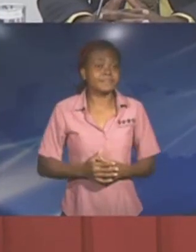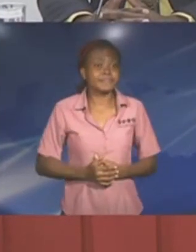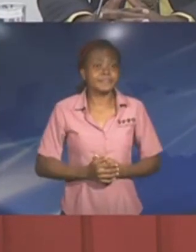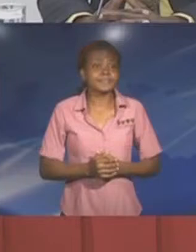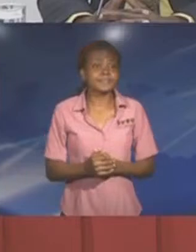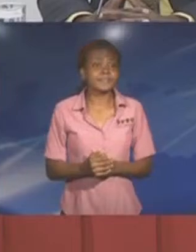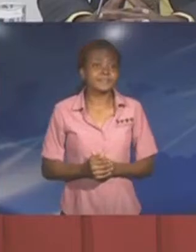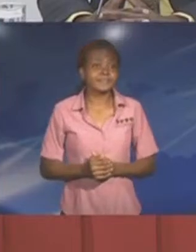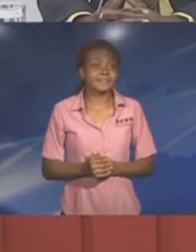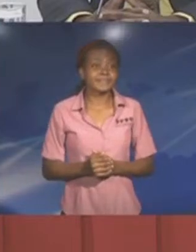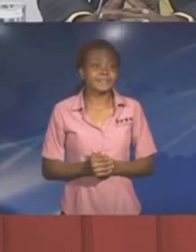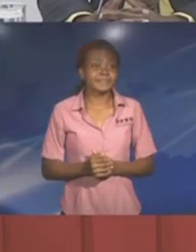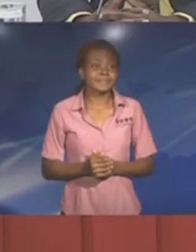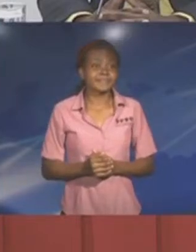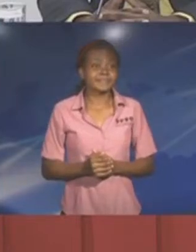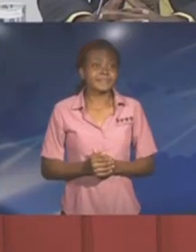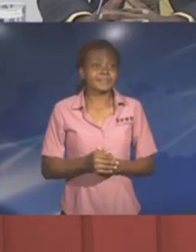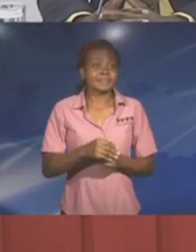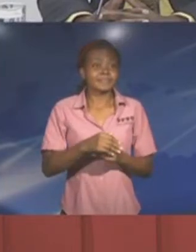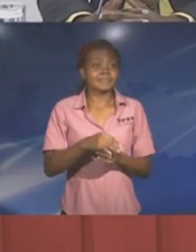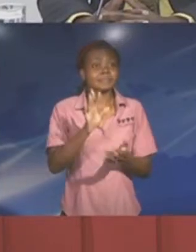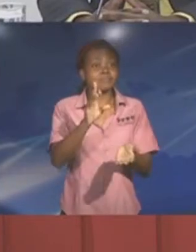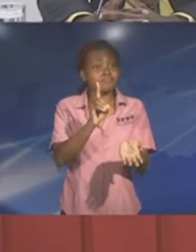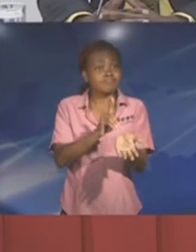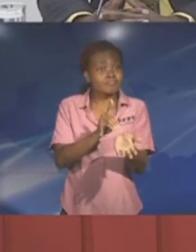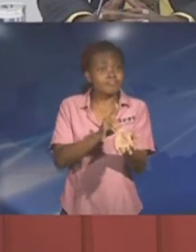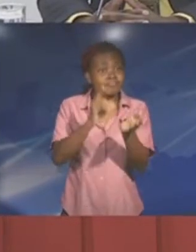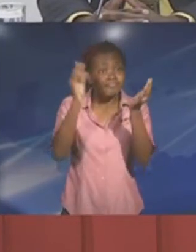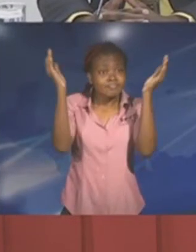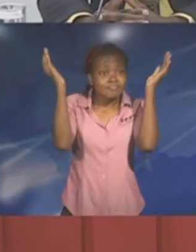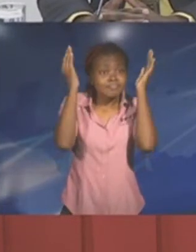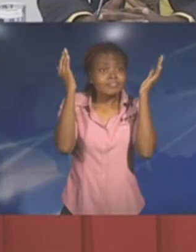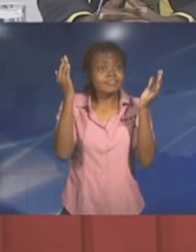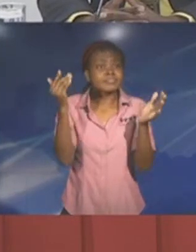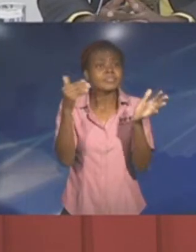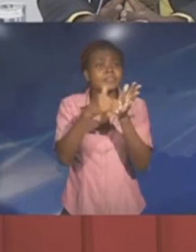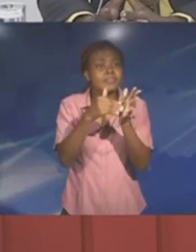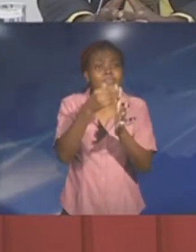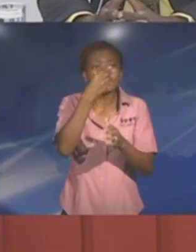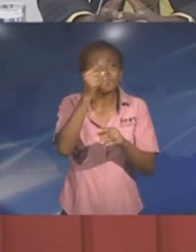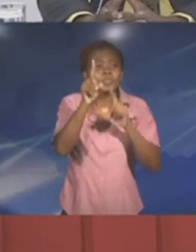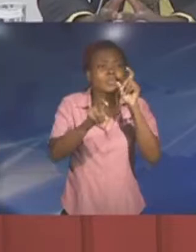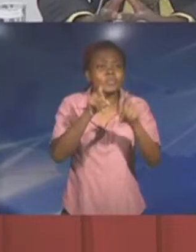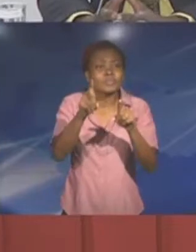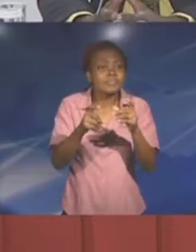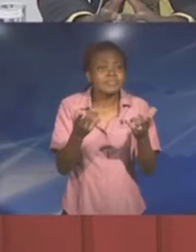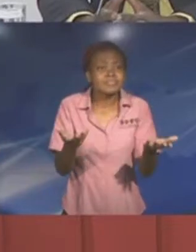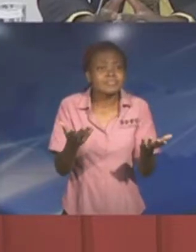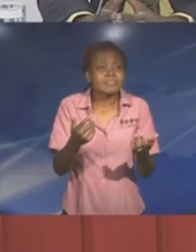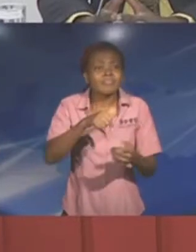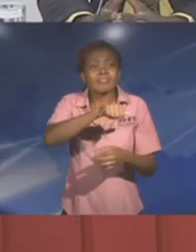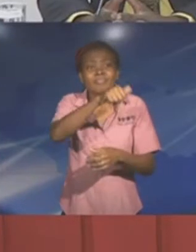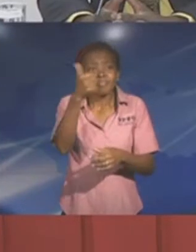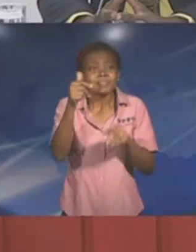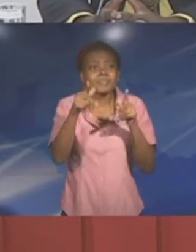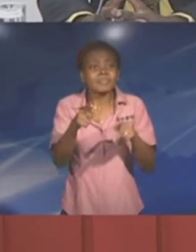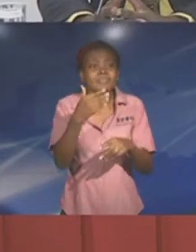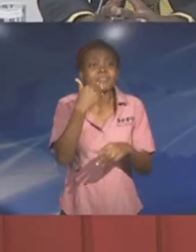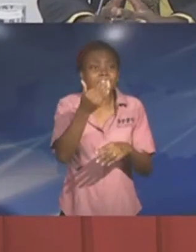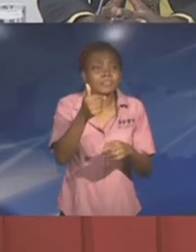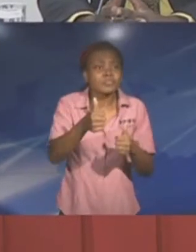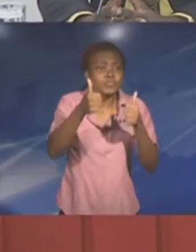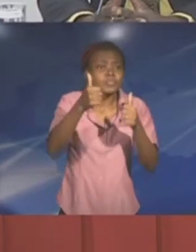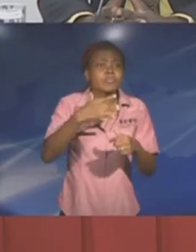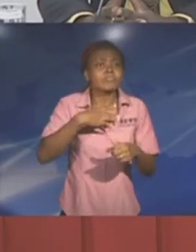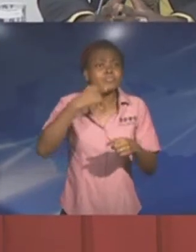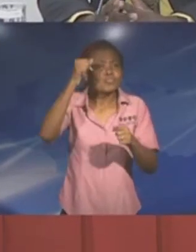Dr. Hines, I just want to circle back to the influenza questions, right? I think Sonal asked a pretty good question there, because from my recollection, isn't